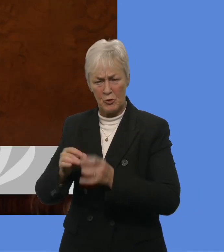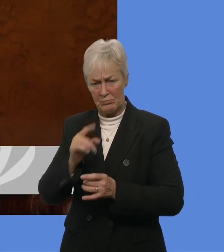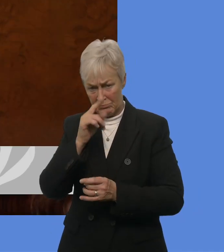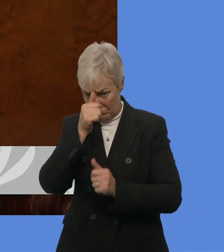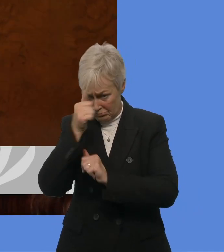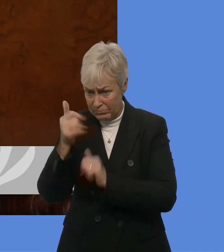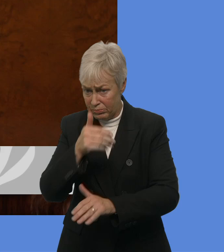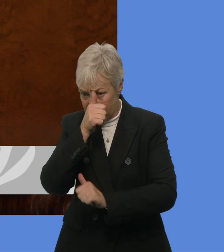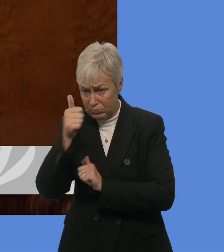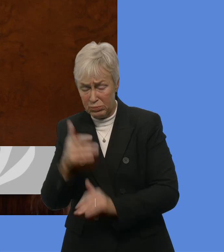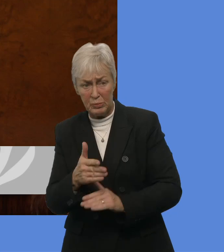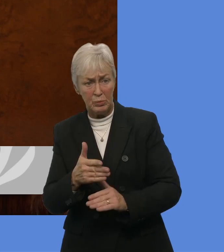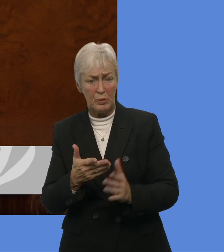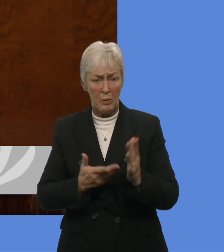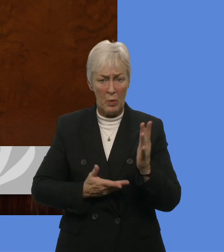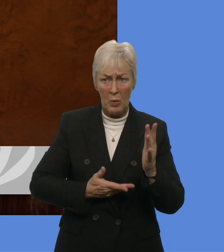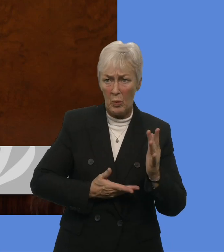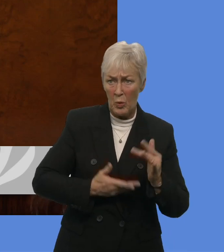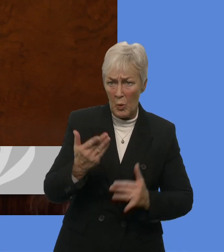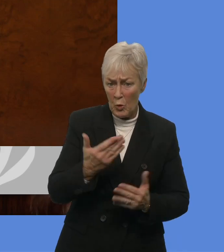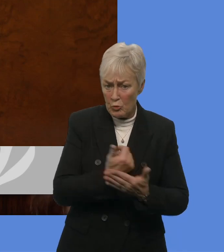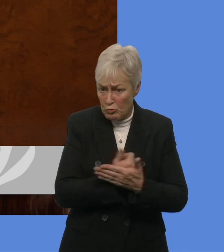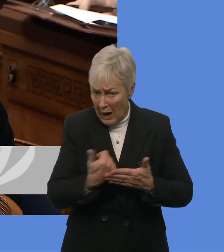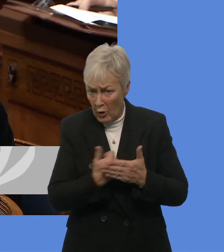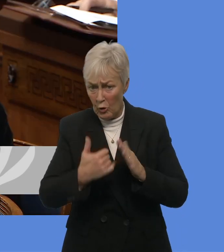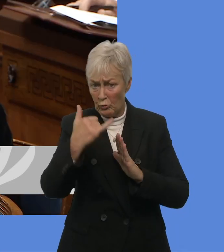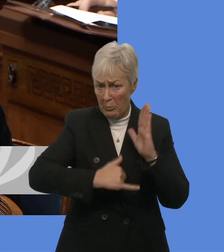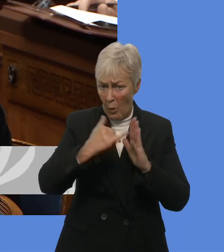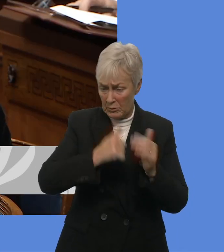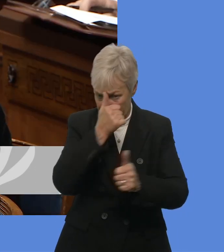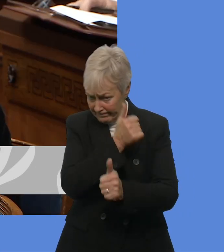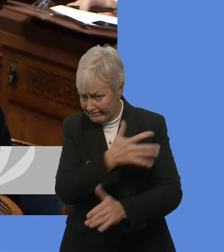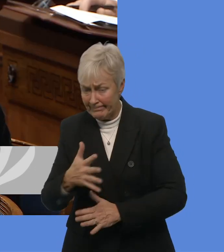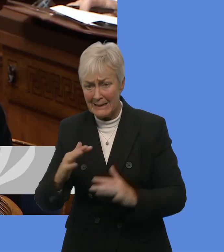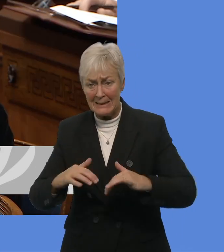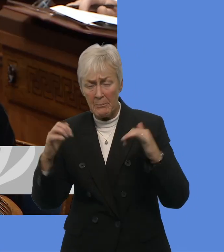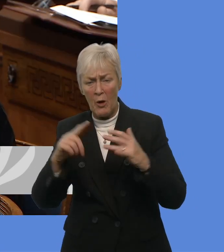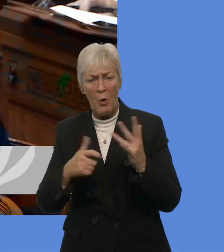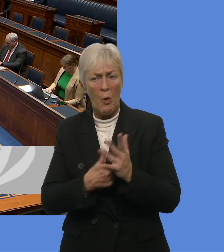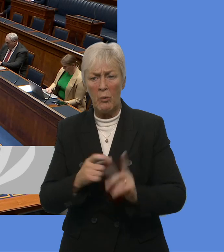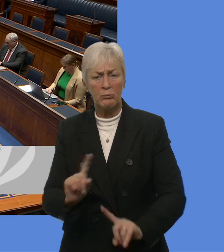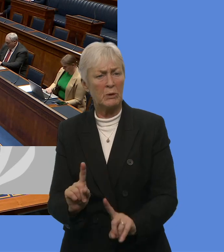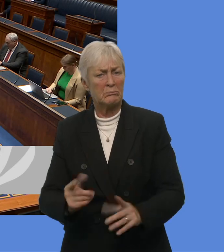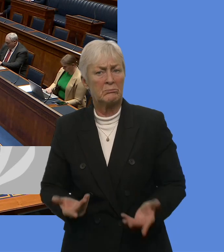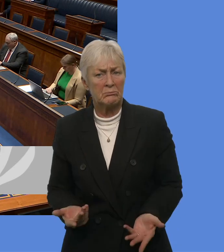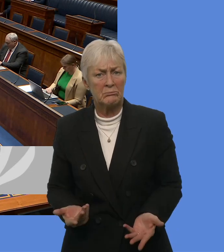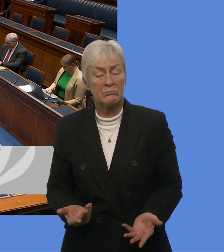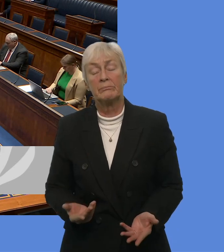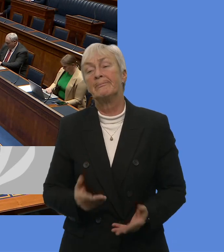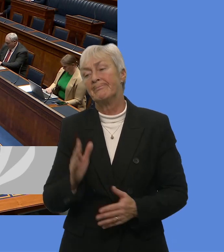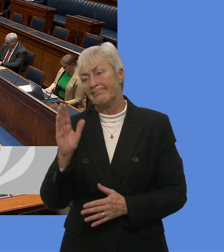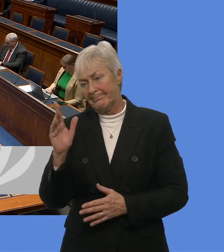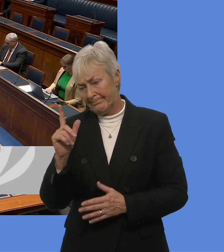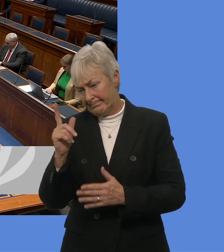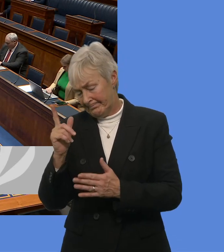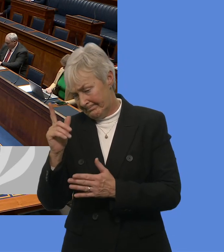reported to? Will there be regular reports to this Assembly, or will there be reports released? Mr. Speaker, well,